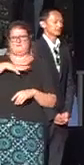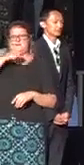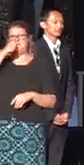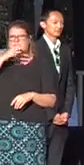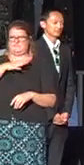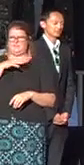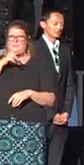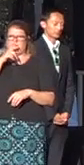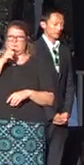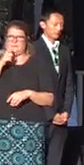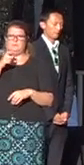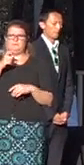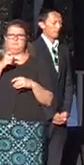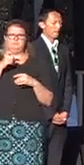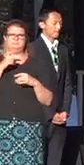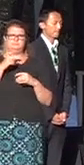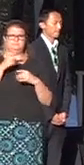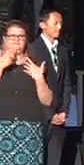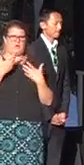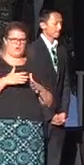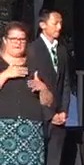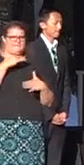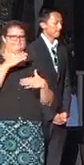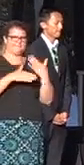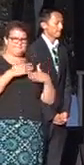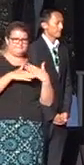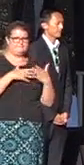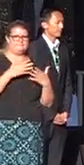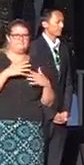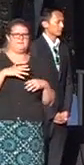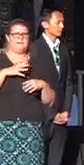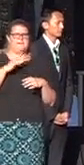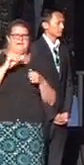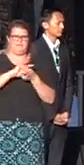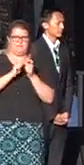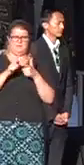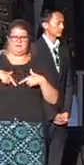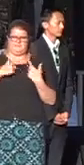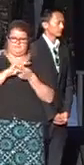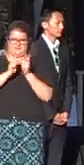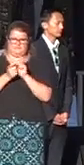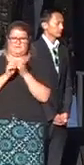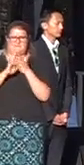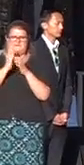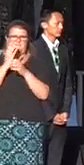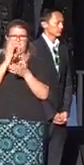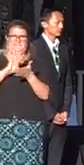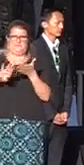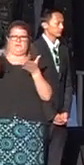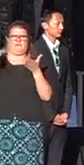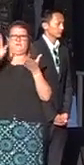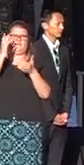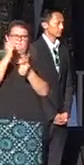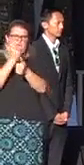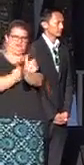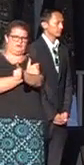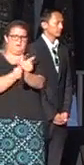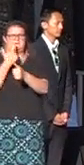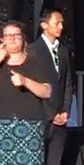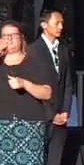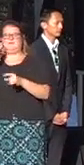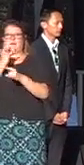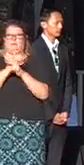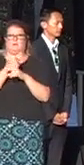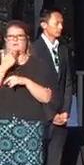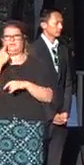women who pass through the organization and whose lives are transformed by being free of drug addiction and